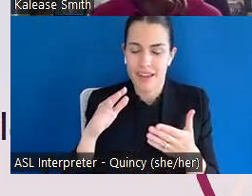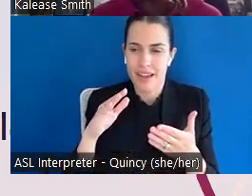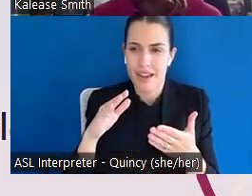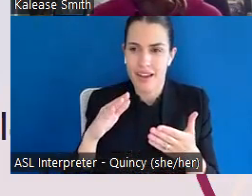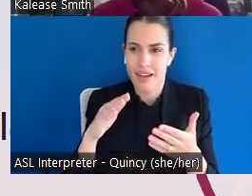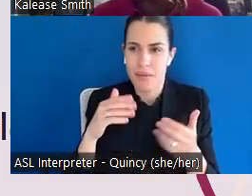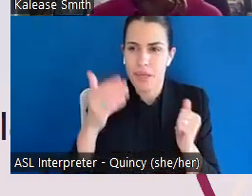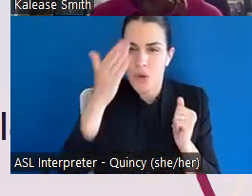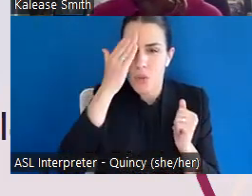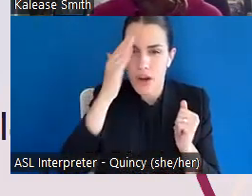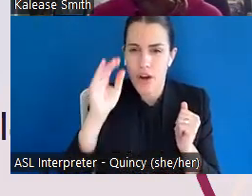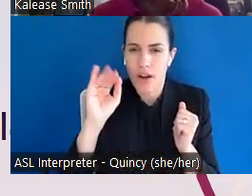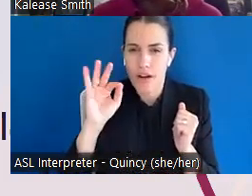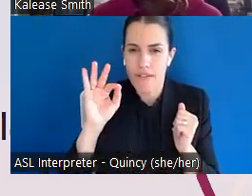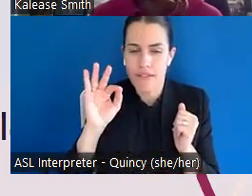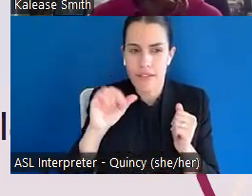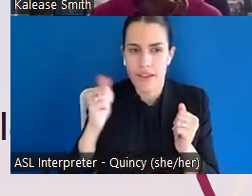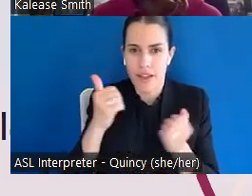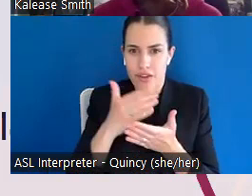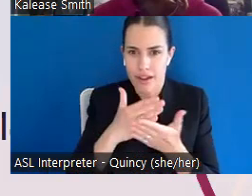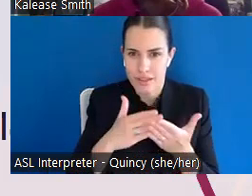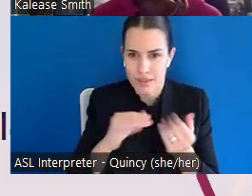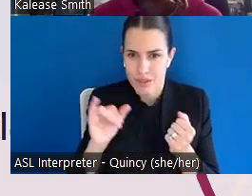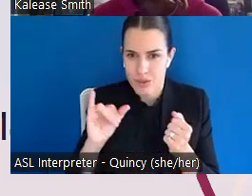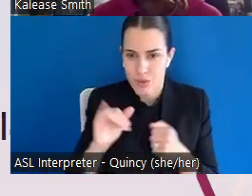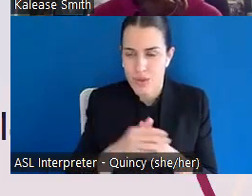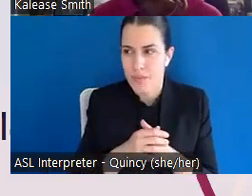aware of some of the other aspects with consent and Planned